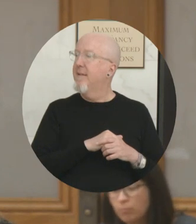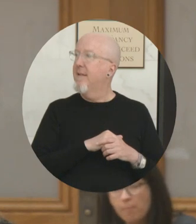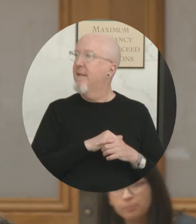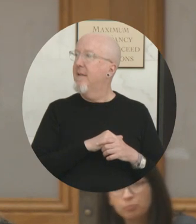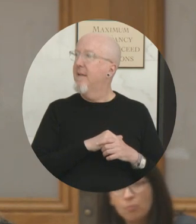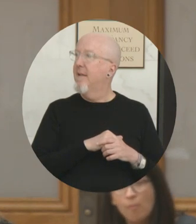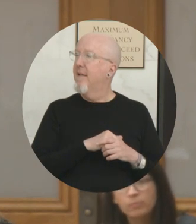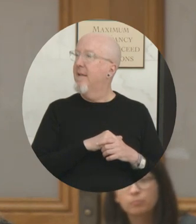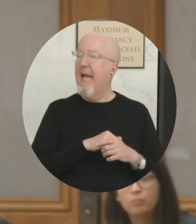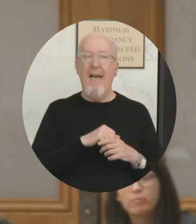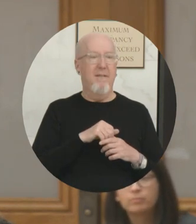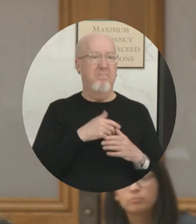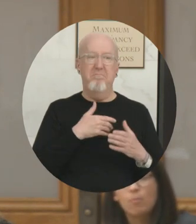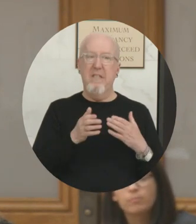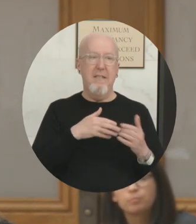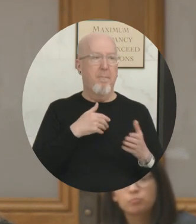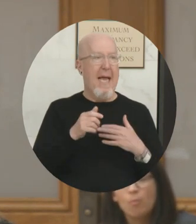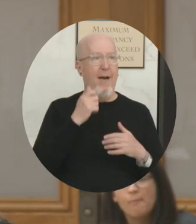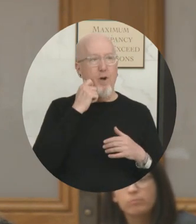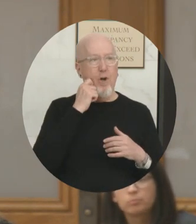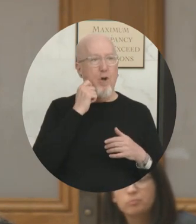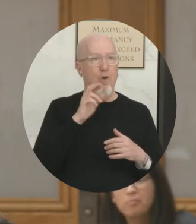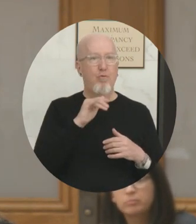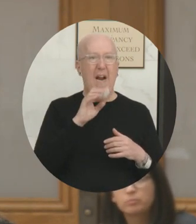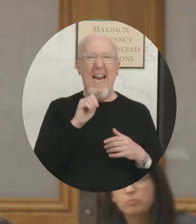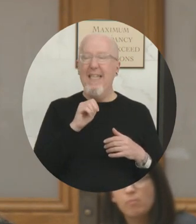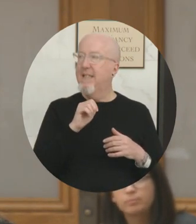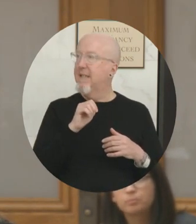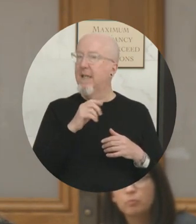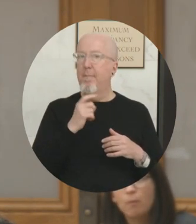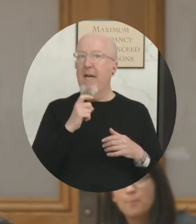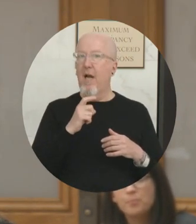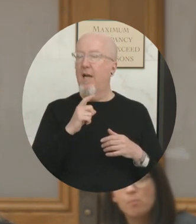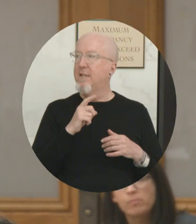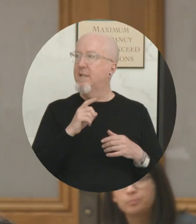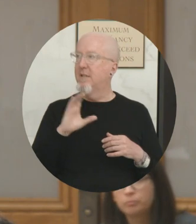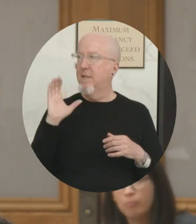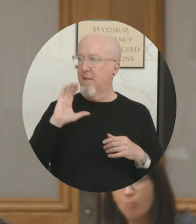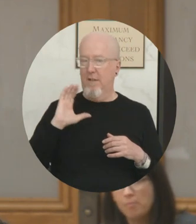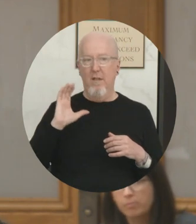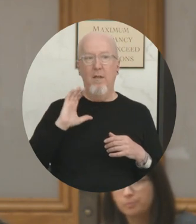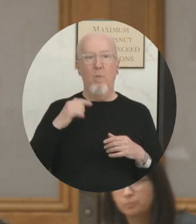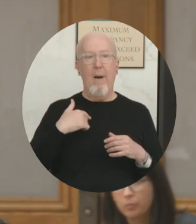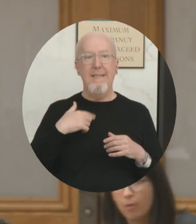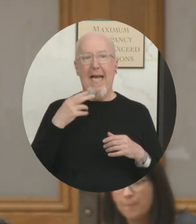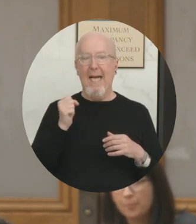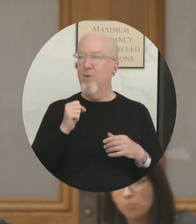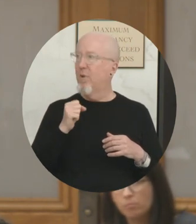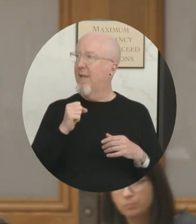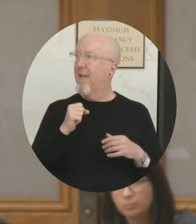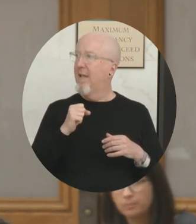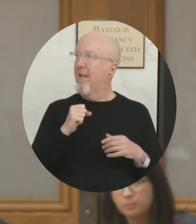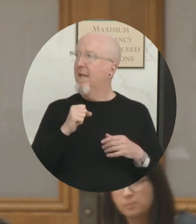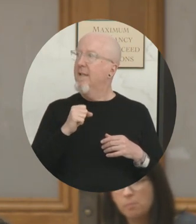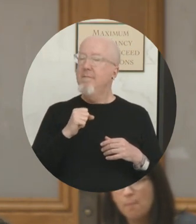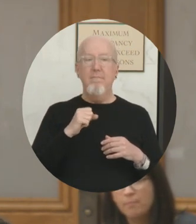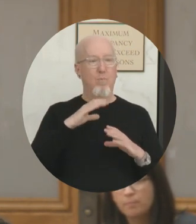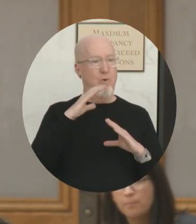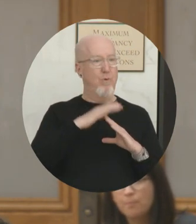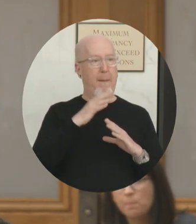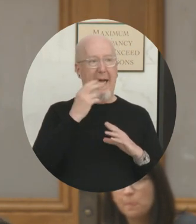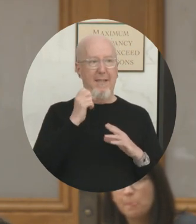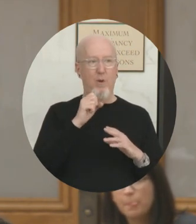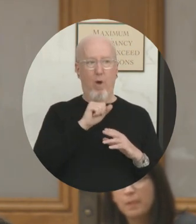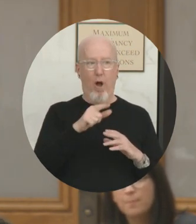raised. Doesn't matter, because when I was high school, I went to the tough high school with all black kids, and